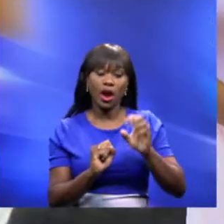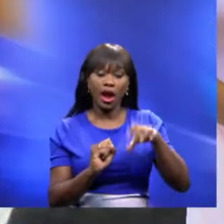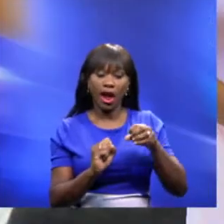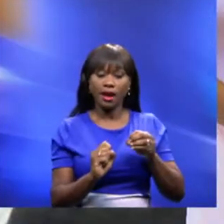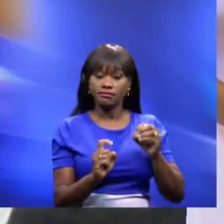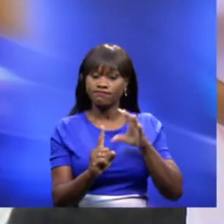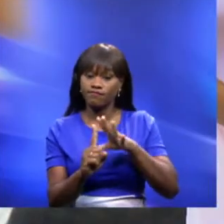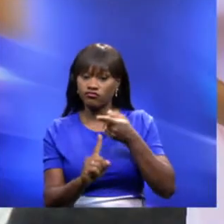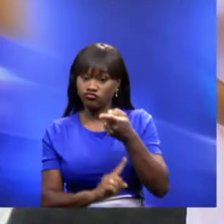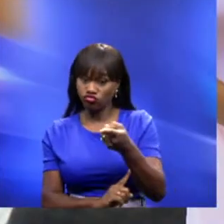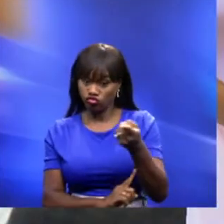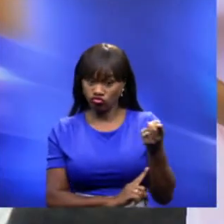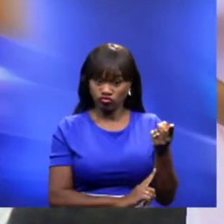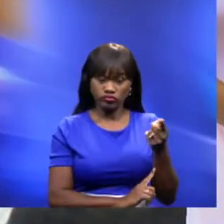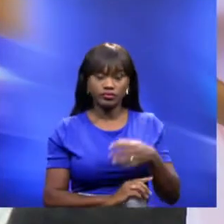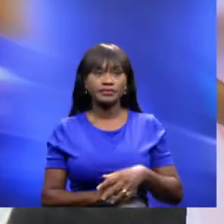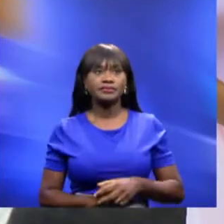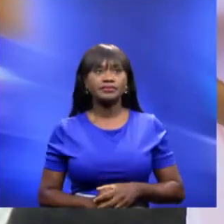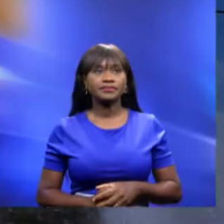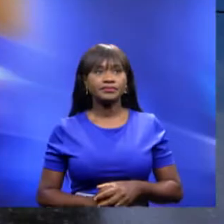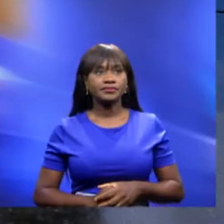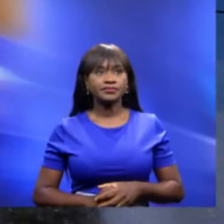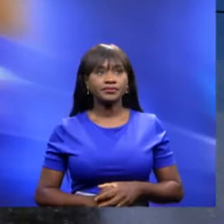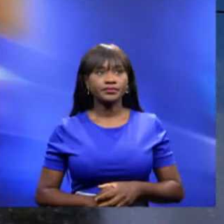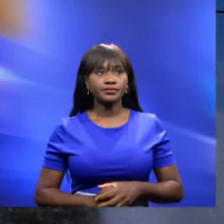True. I live in